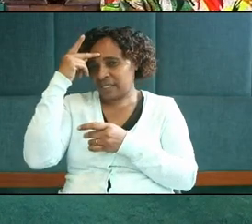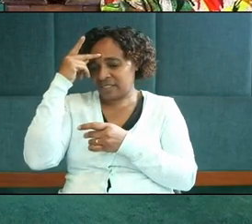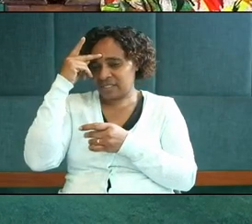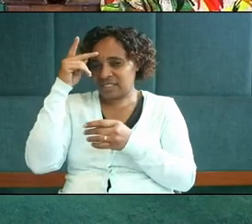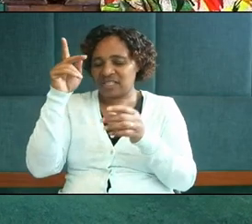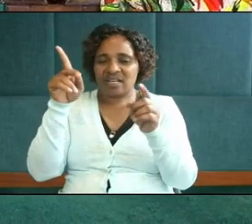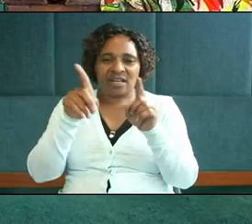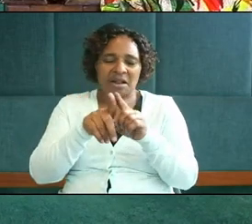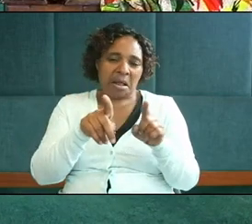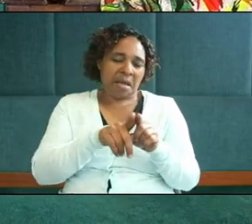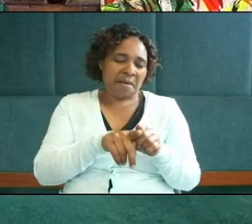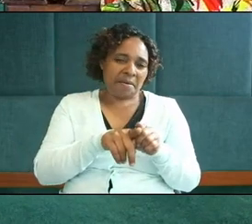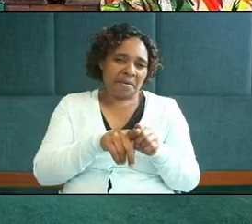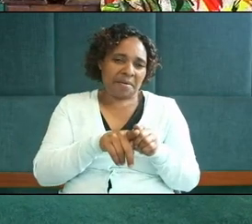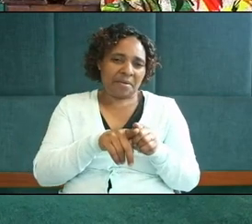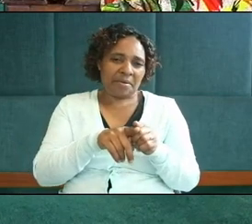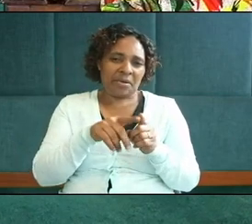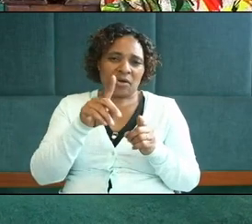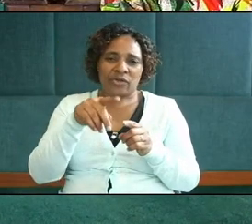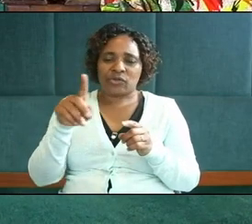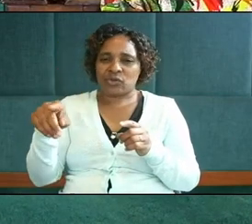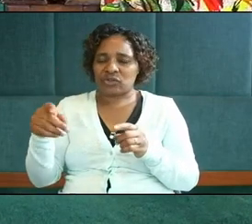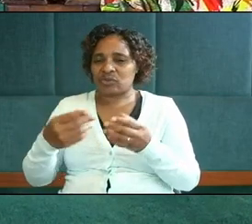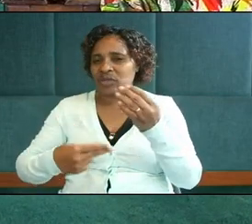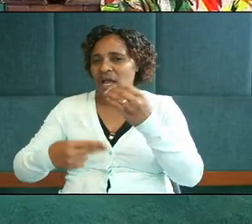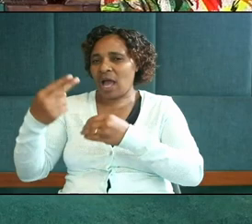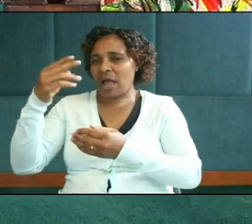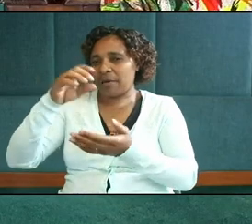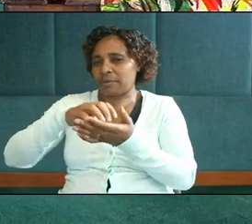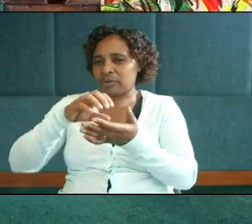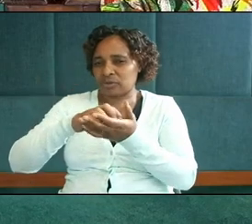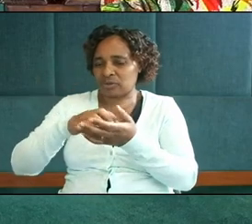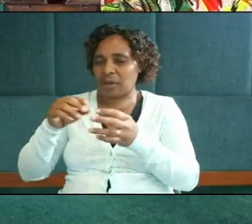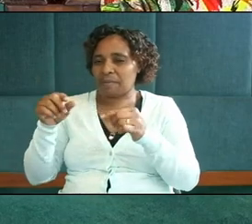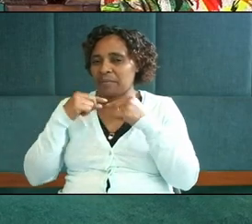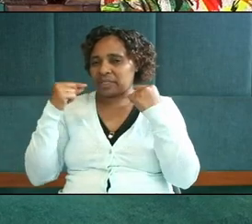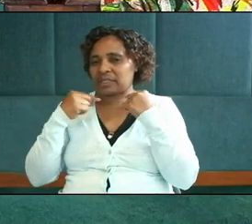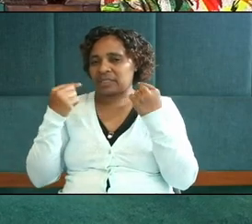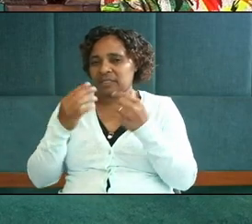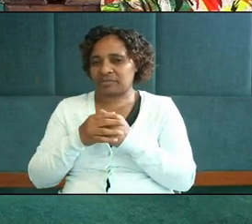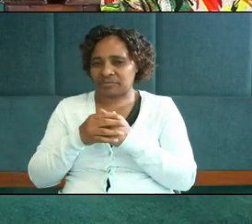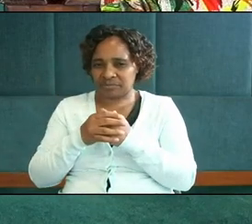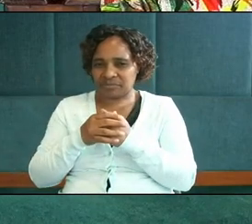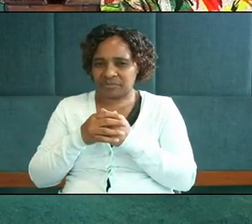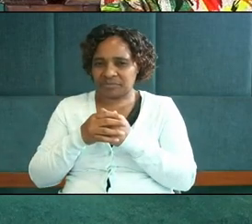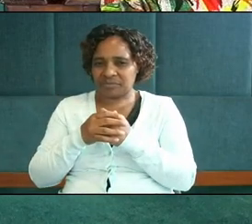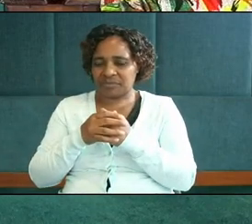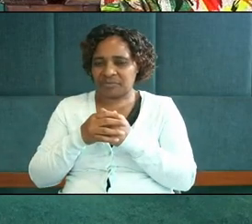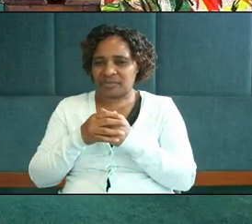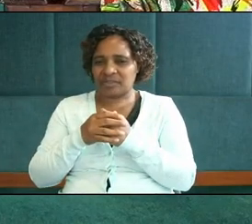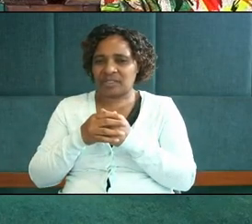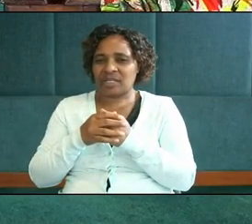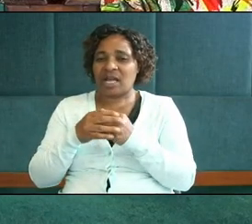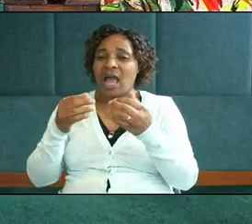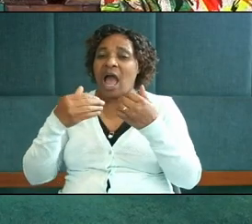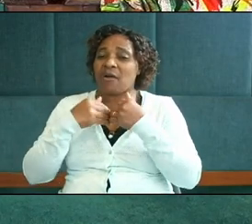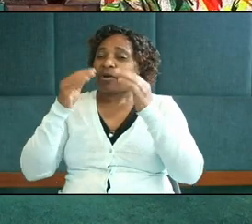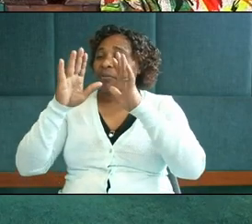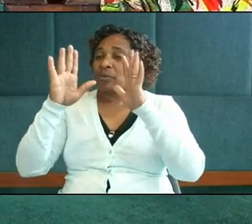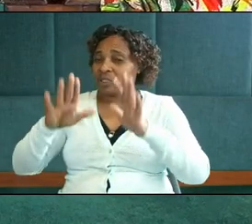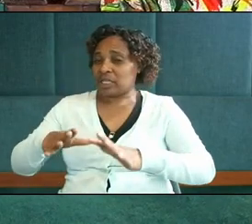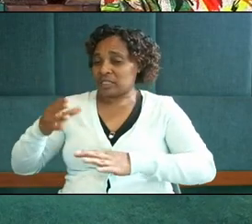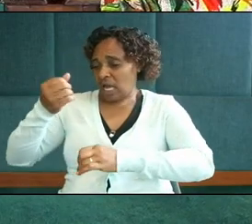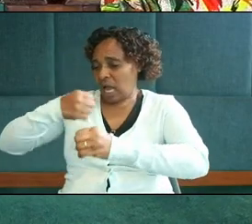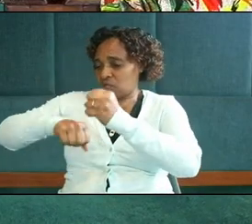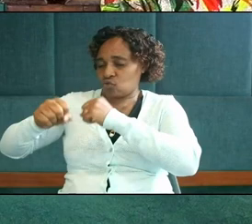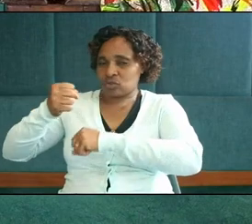like those who are in high positions, right. like being a priest, like let's take Eli, for example. Mm-hmm. He had such an important role to